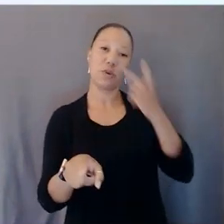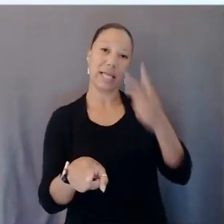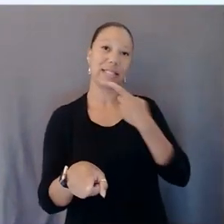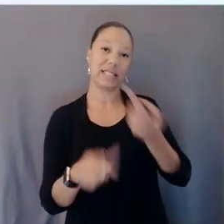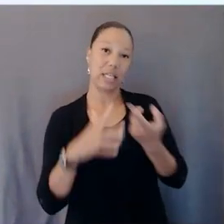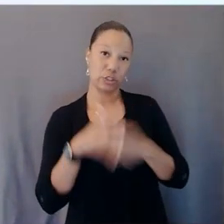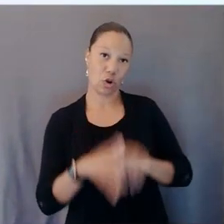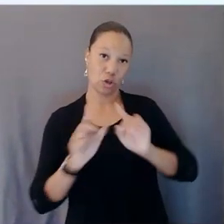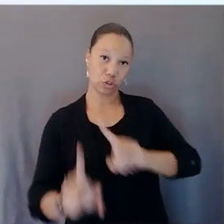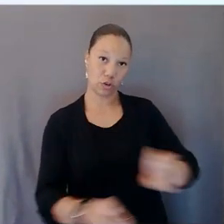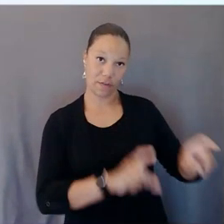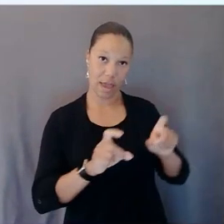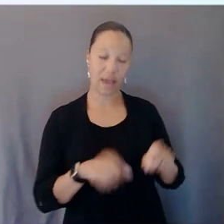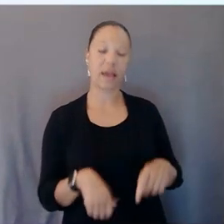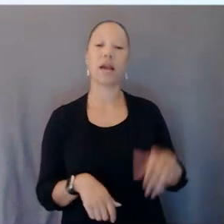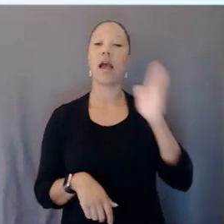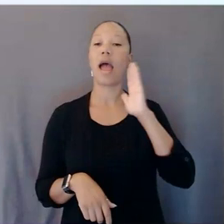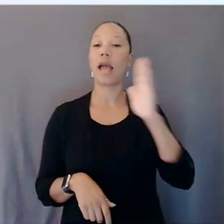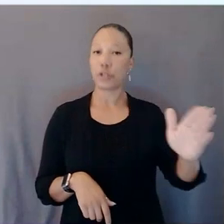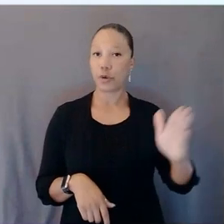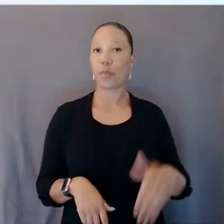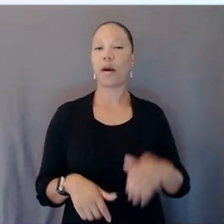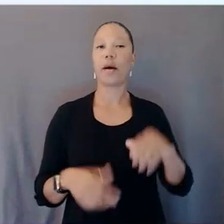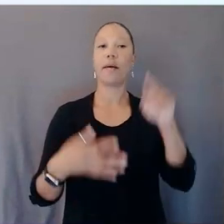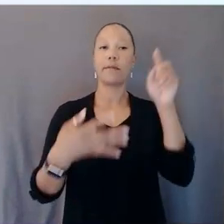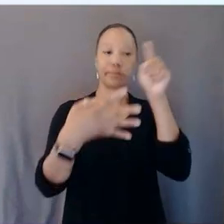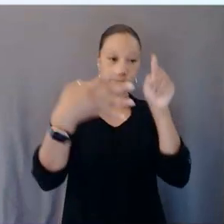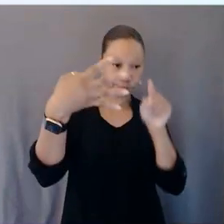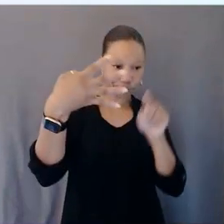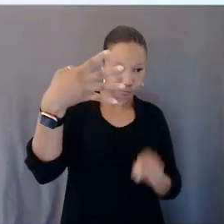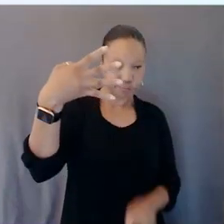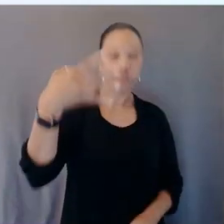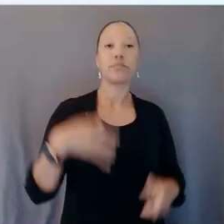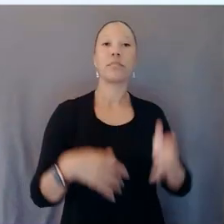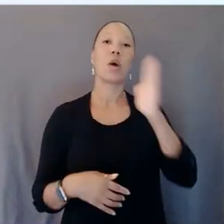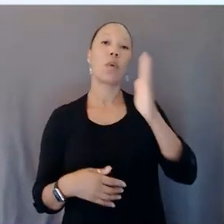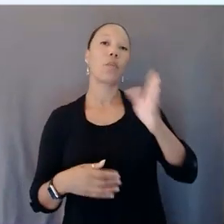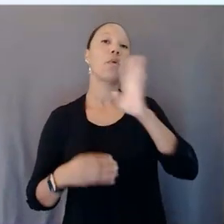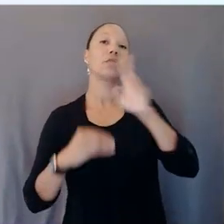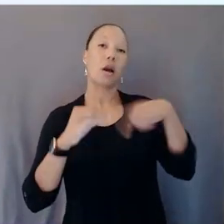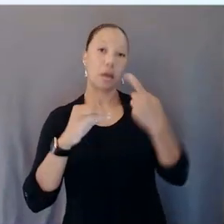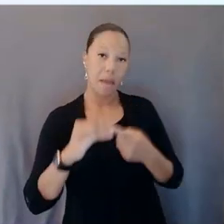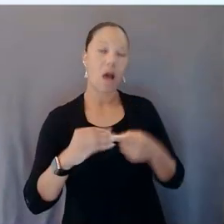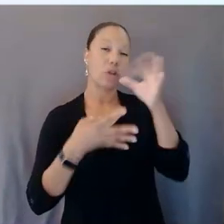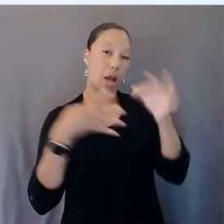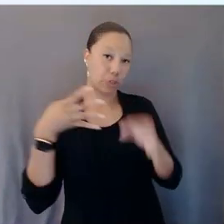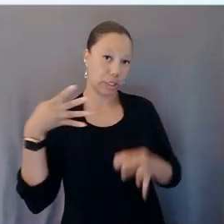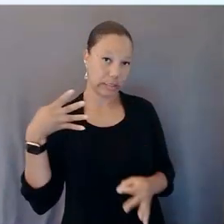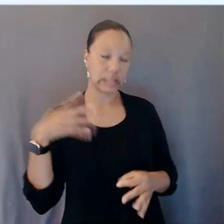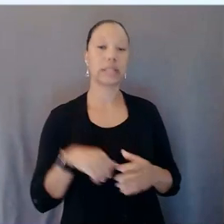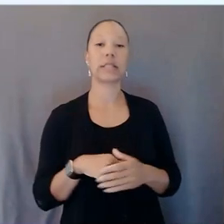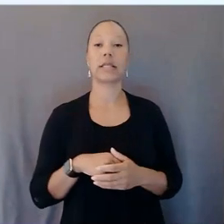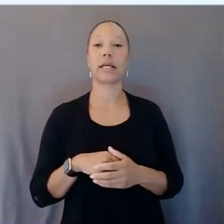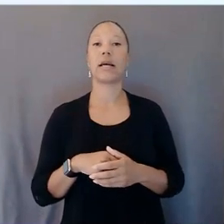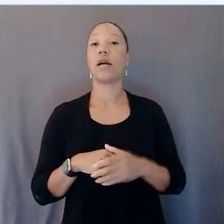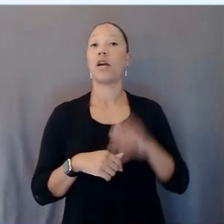And then you want to go through the survey, and we're going to explain a little bit about the preferences and filling in boxes if necessary. But then basically you